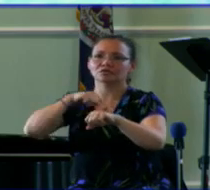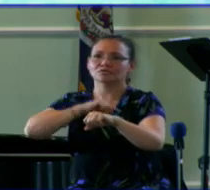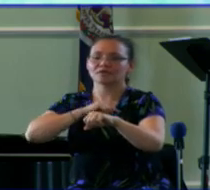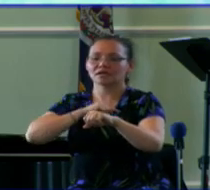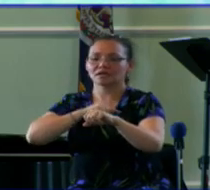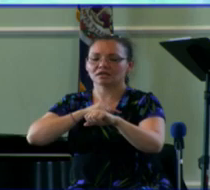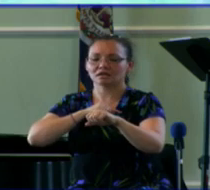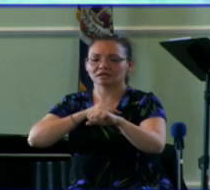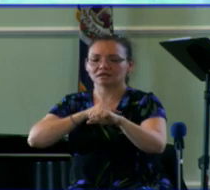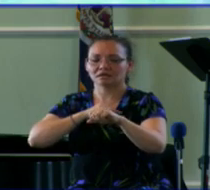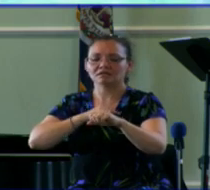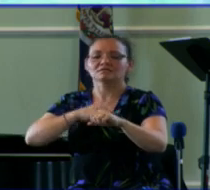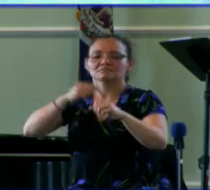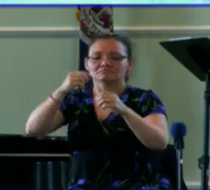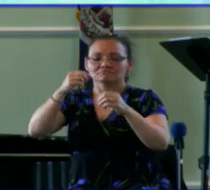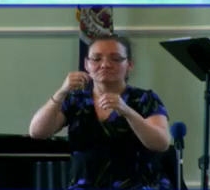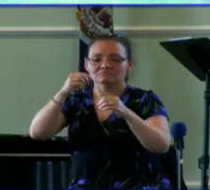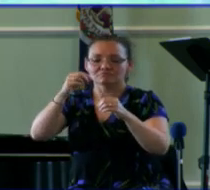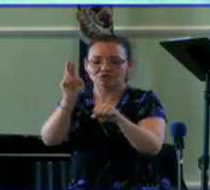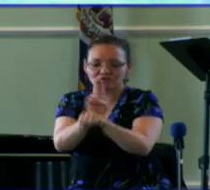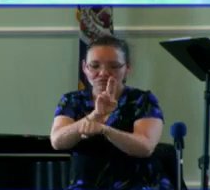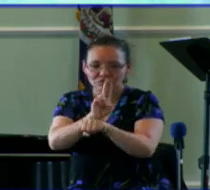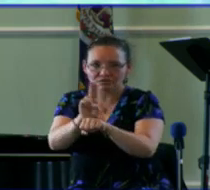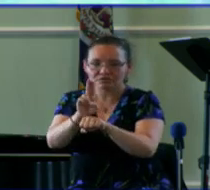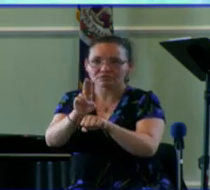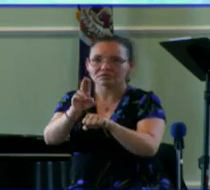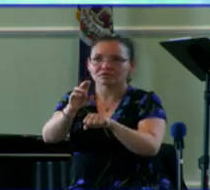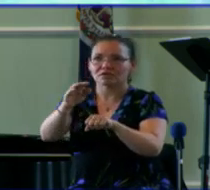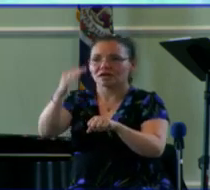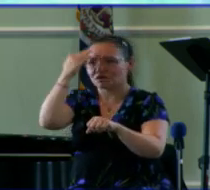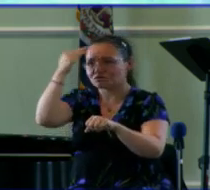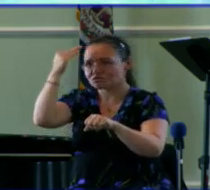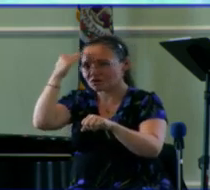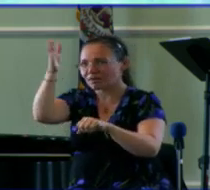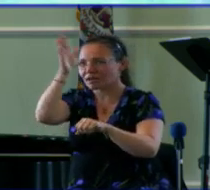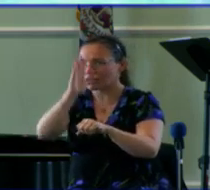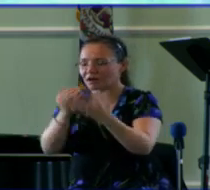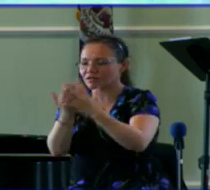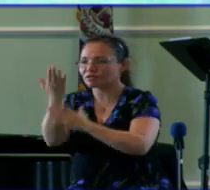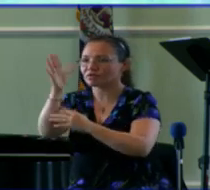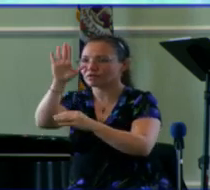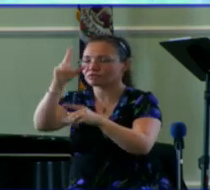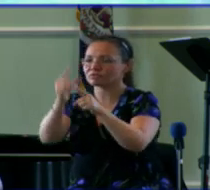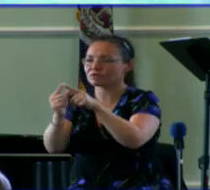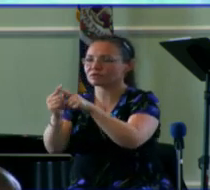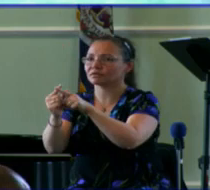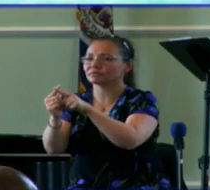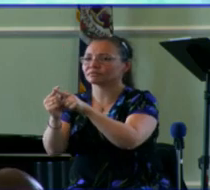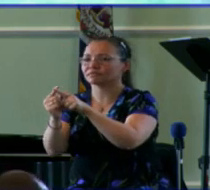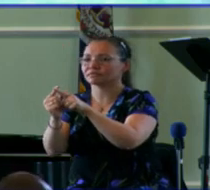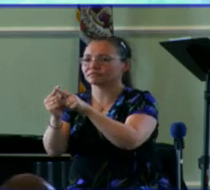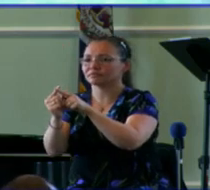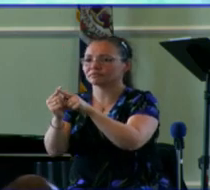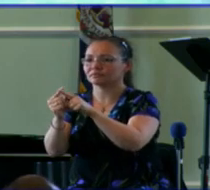invest in knowing God through His Word?